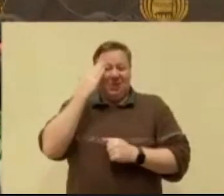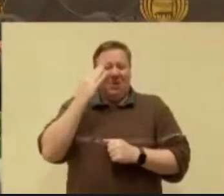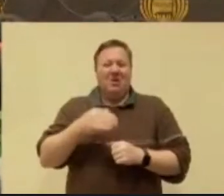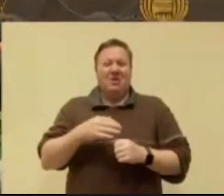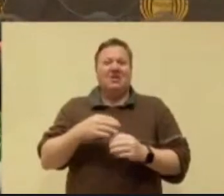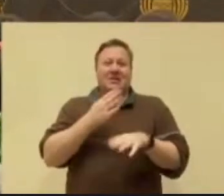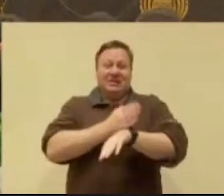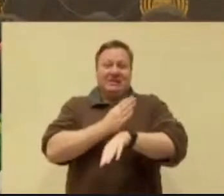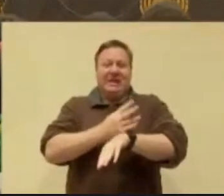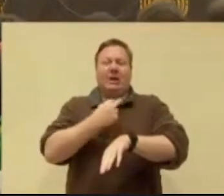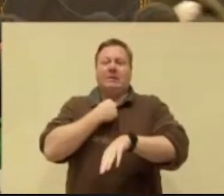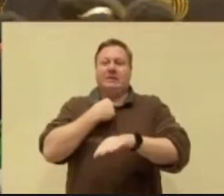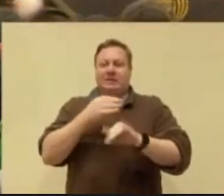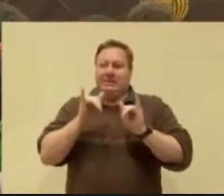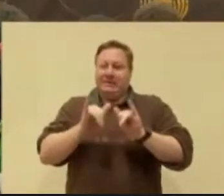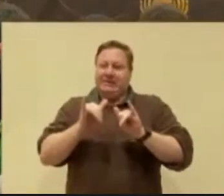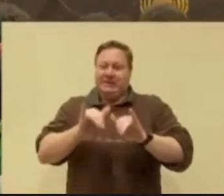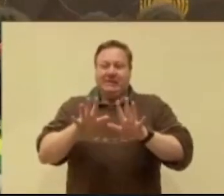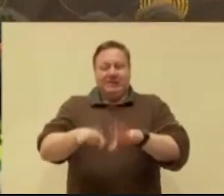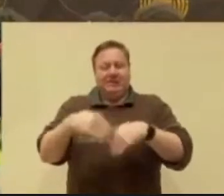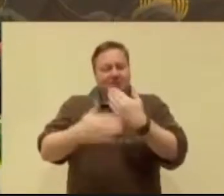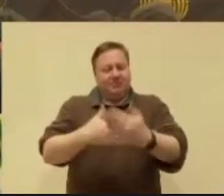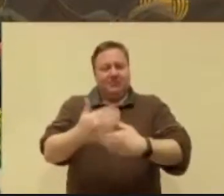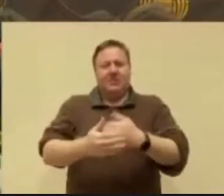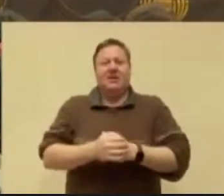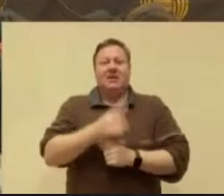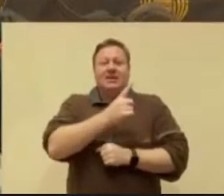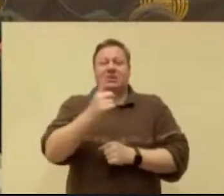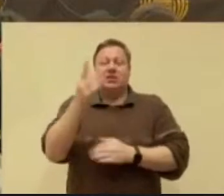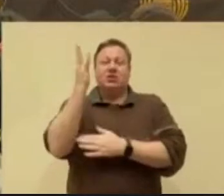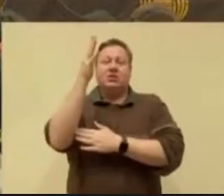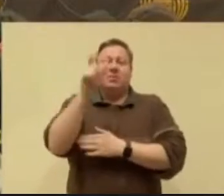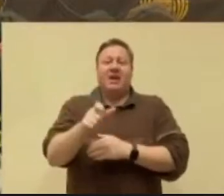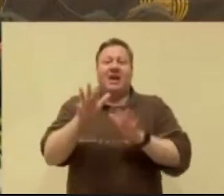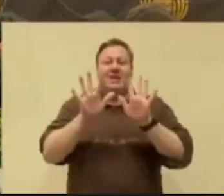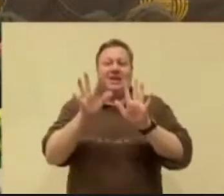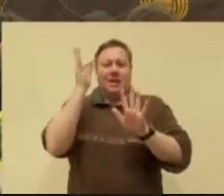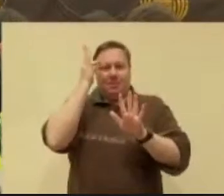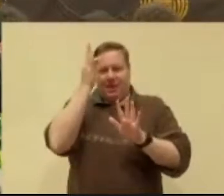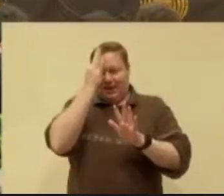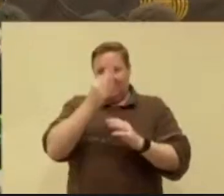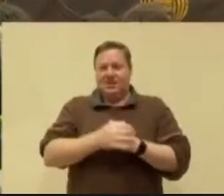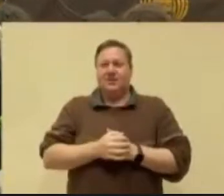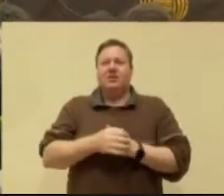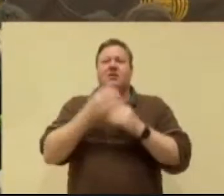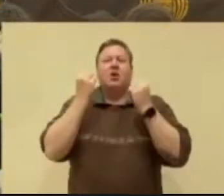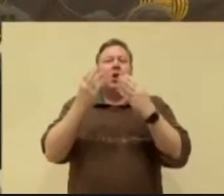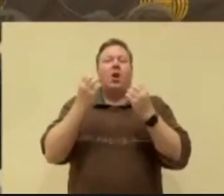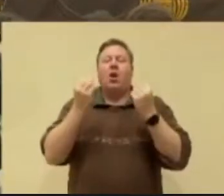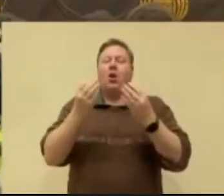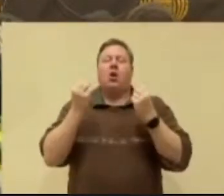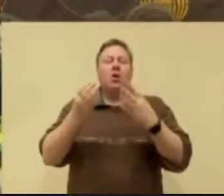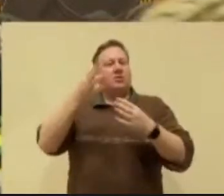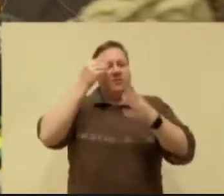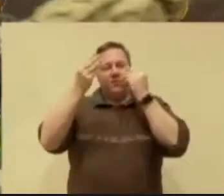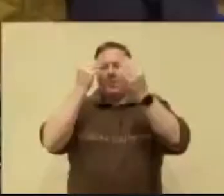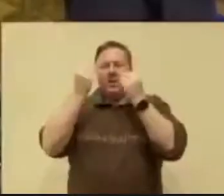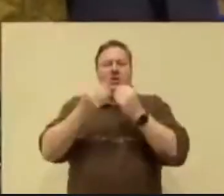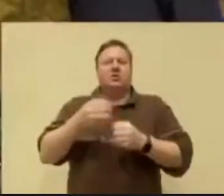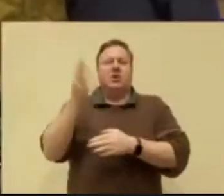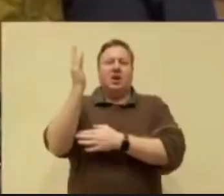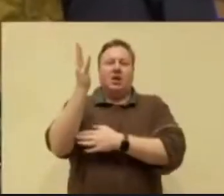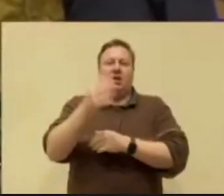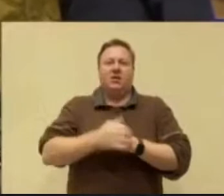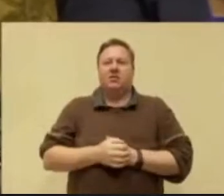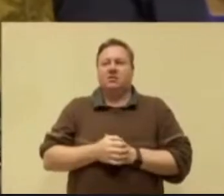and each speaker only have 10 minutes i know we have a lot of things to speak about but if we don't limit